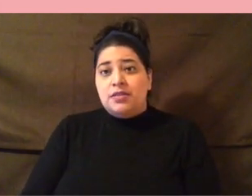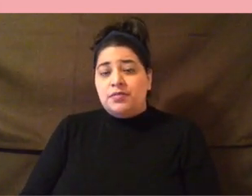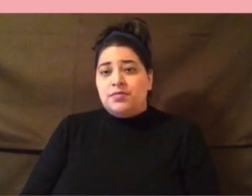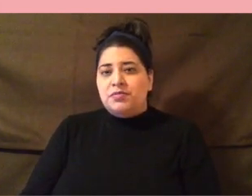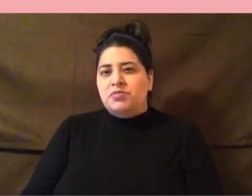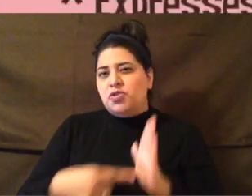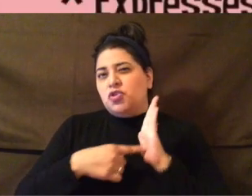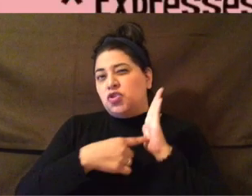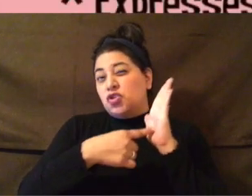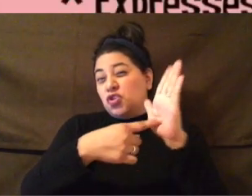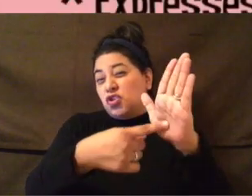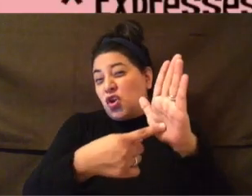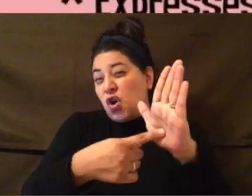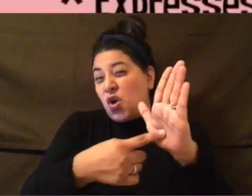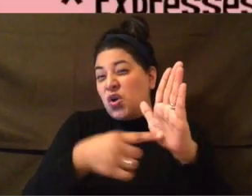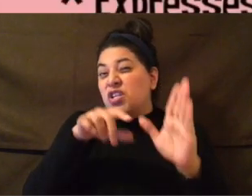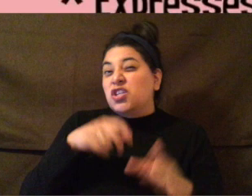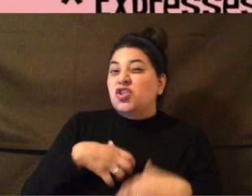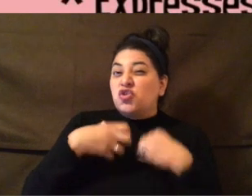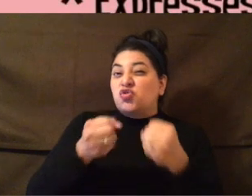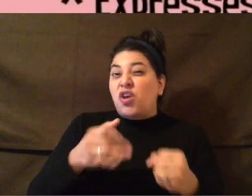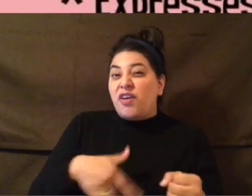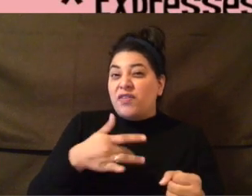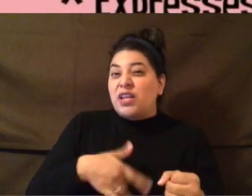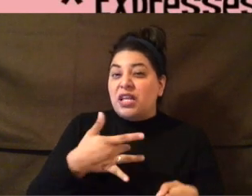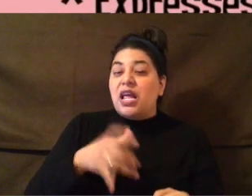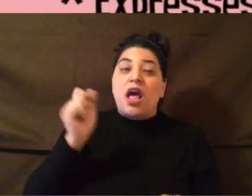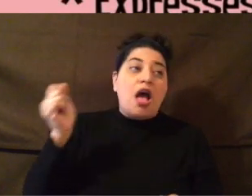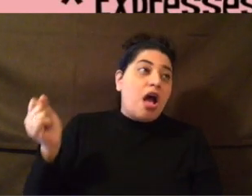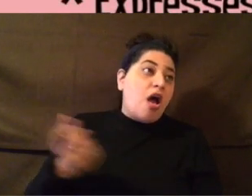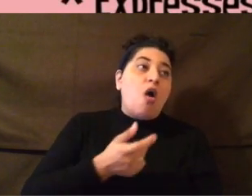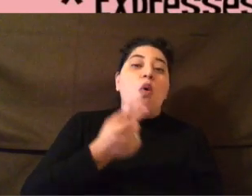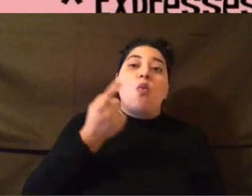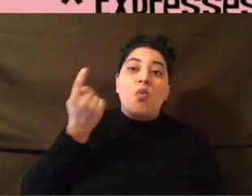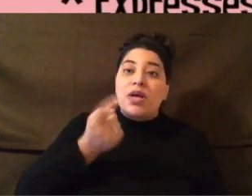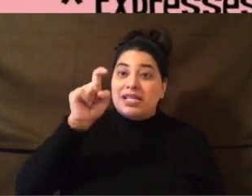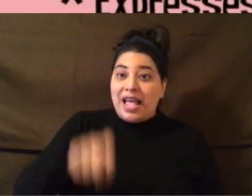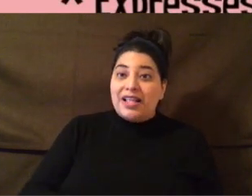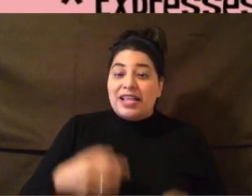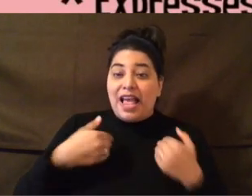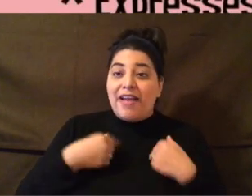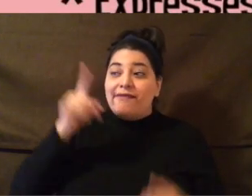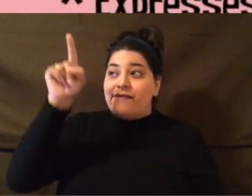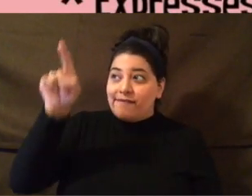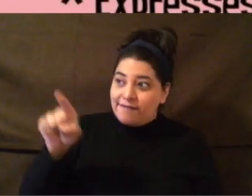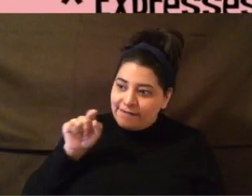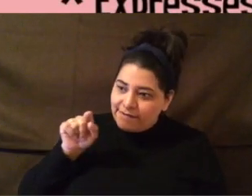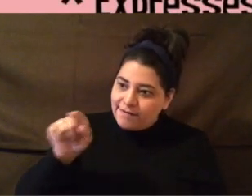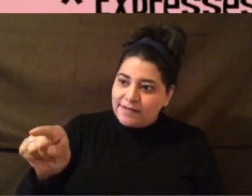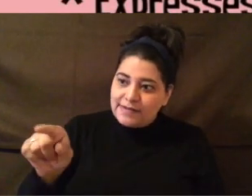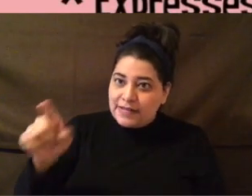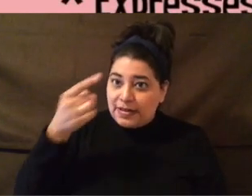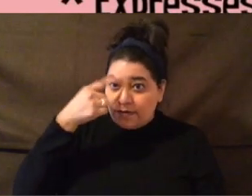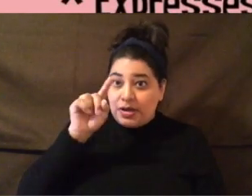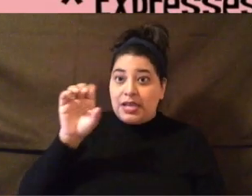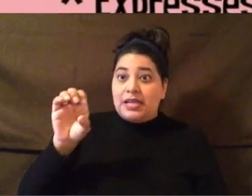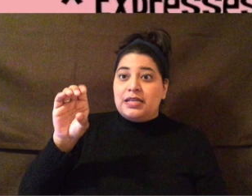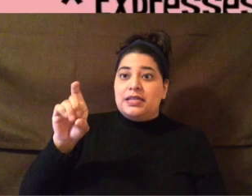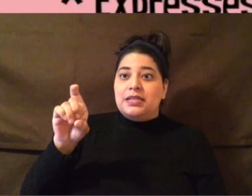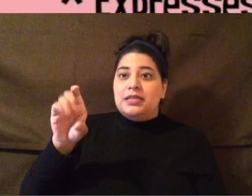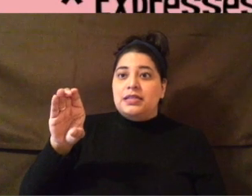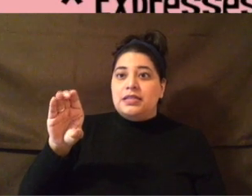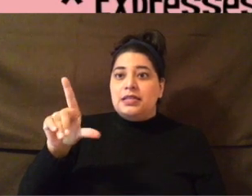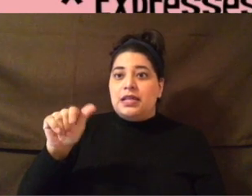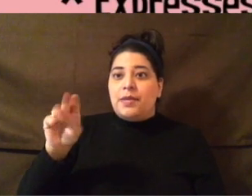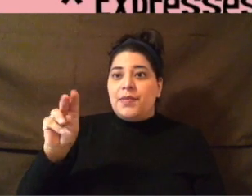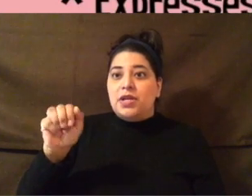strong feeling. To show these strong feelings when we write, all exclamatory sentences must end in an